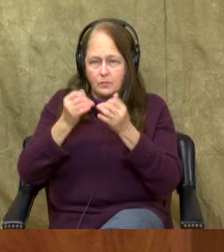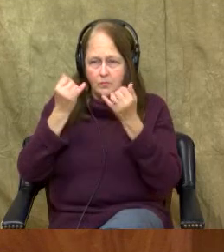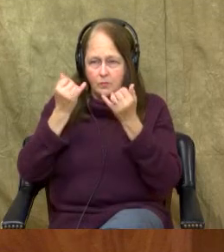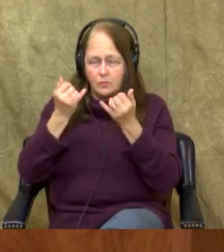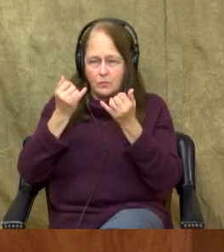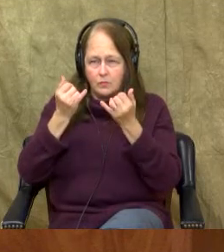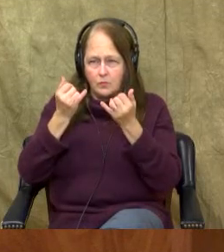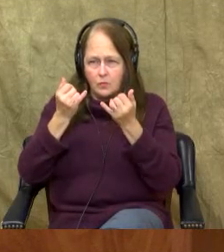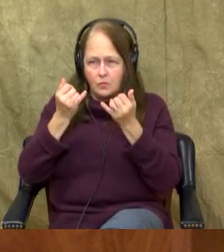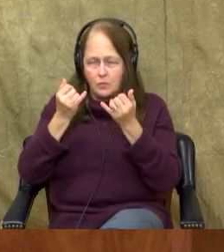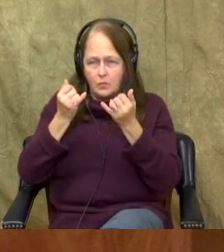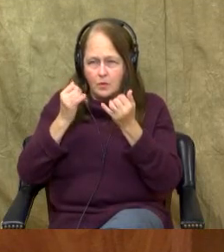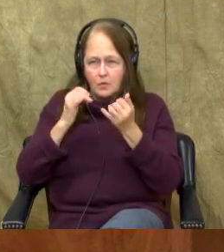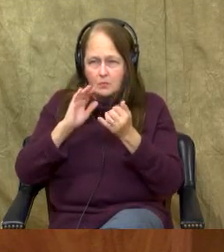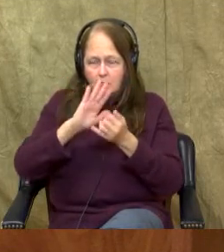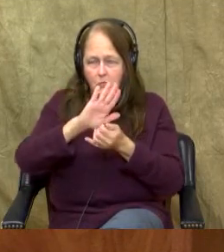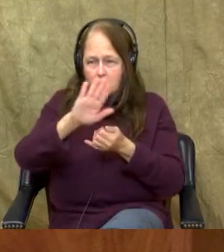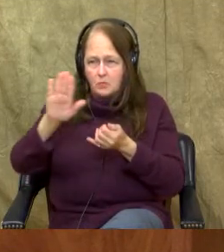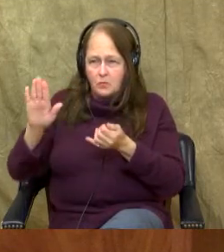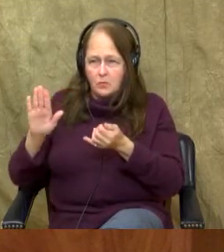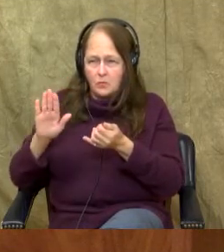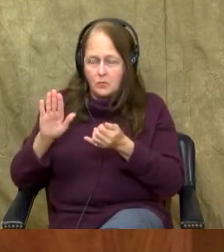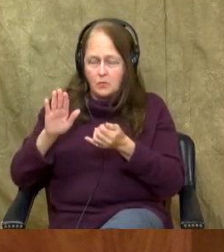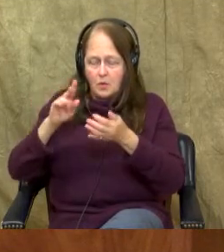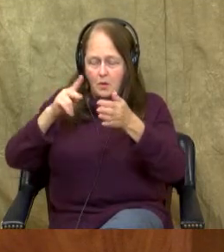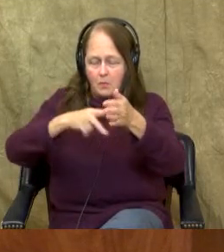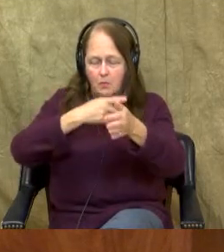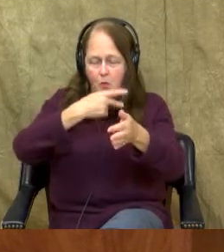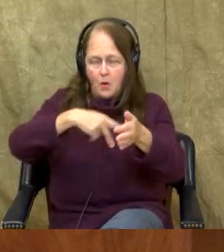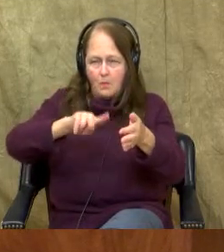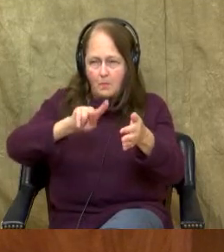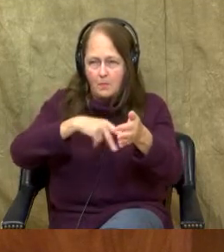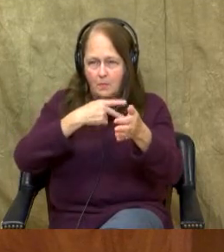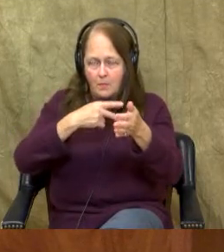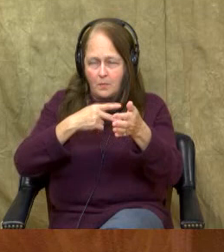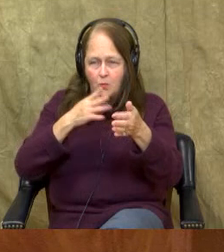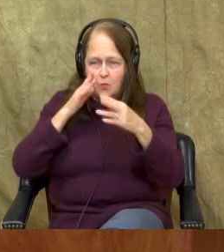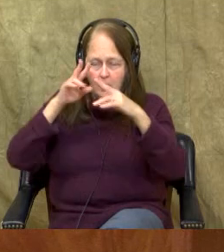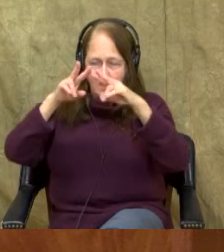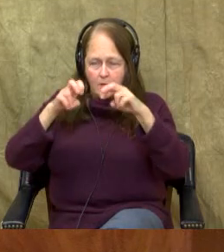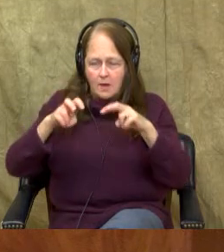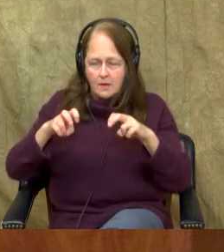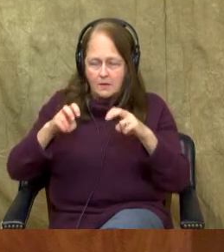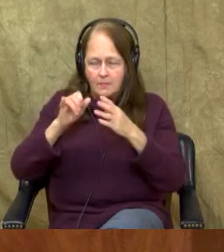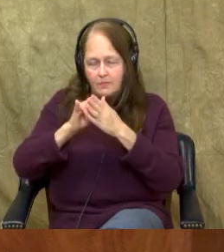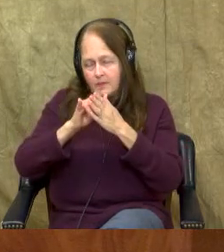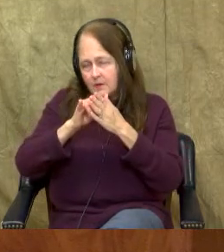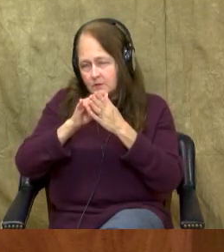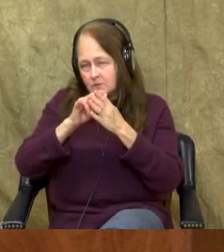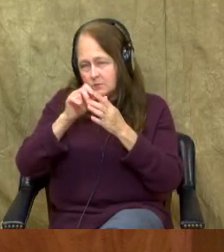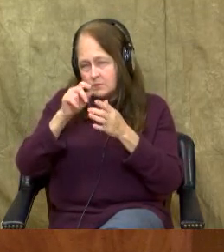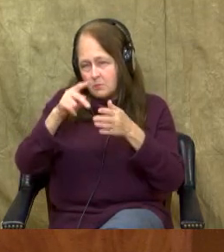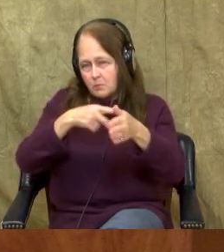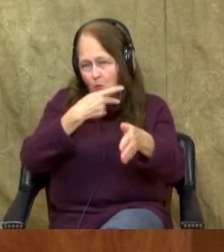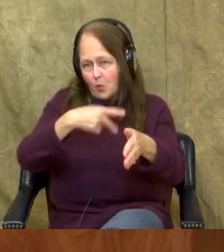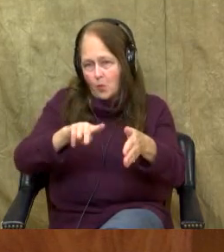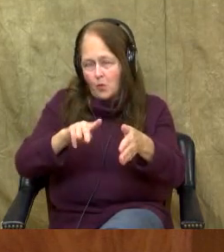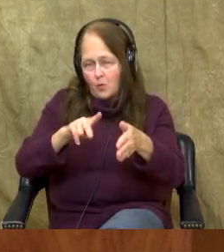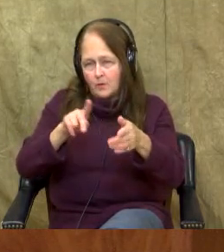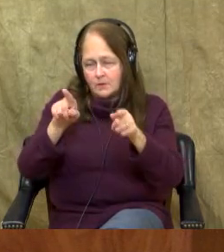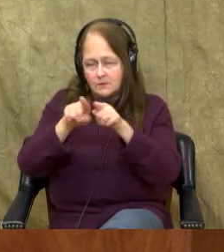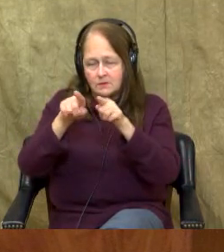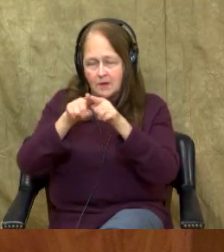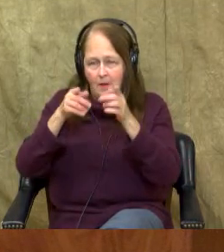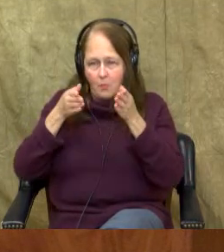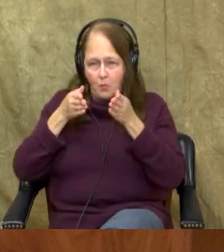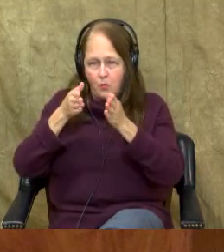Now, we're going to look at our own poem. We're going to break this text down, and we're going to analyze this particular poem in the same